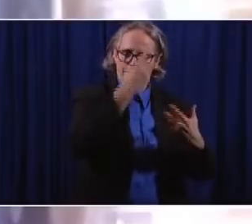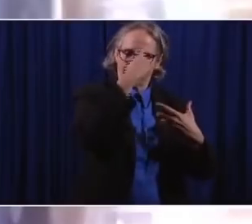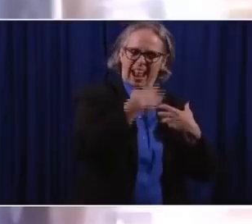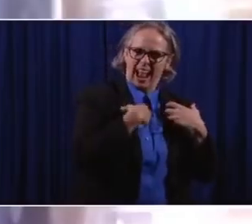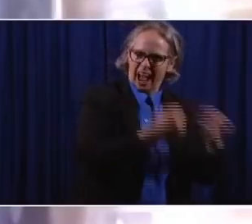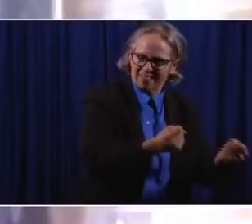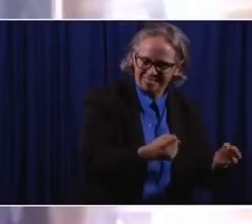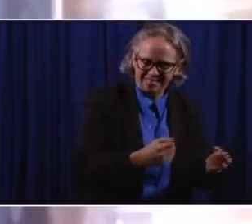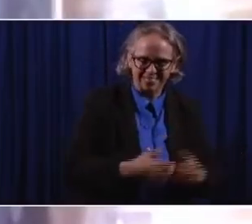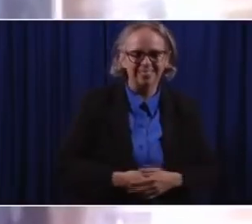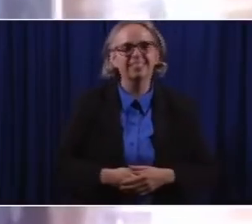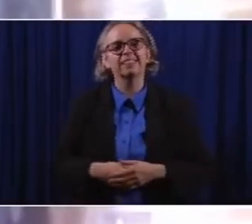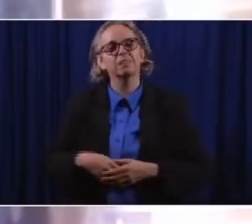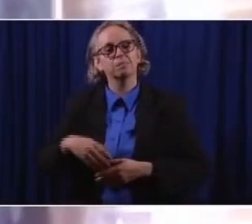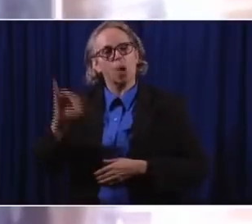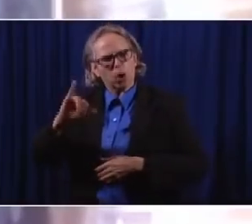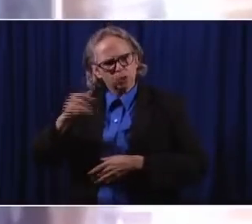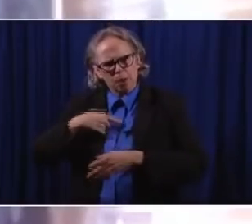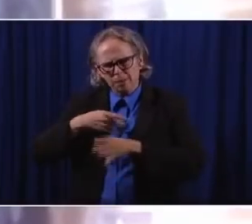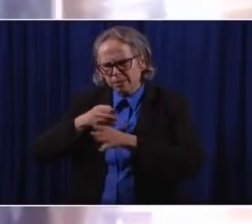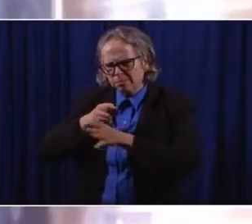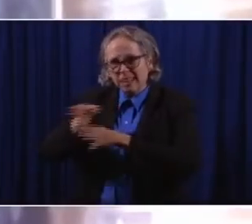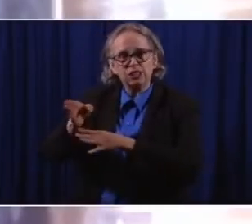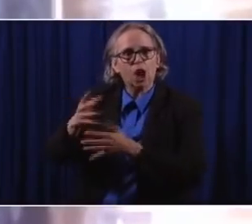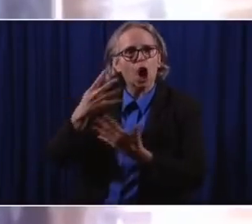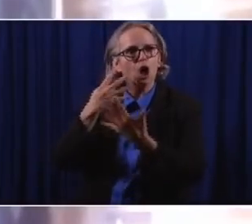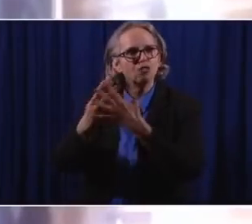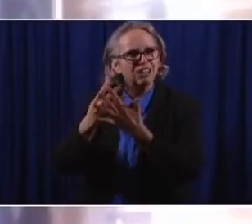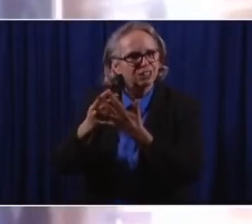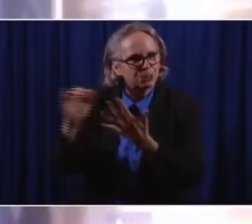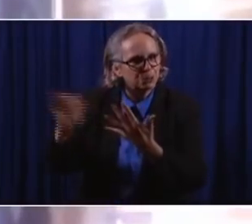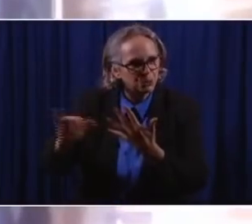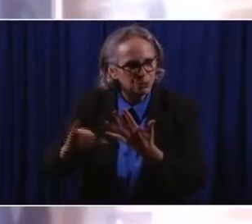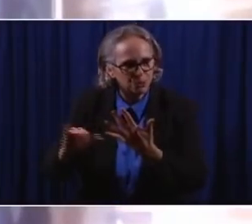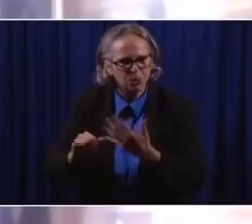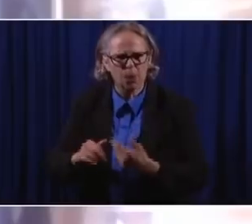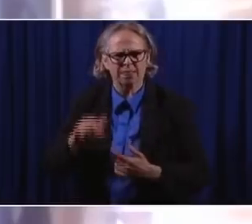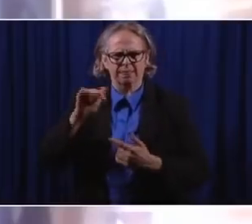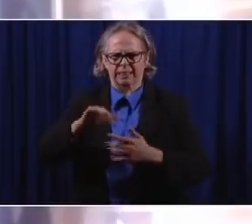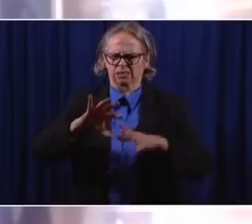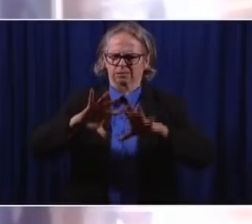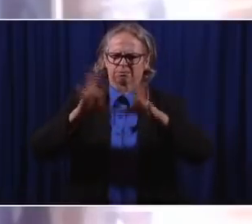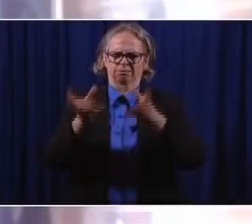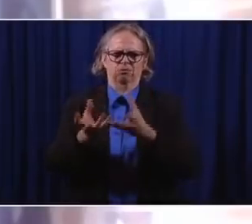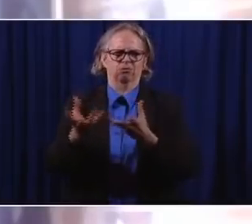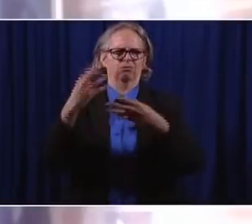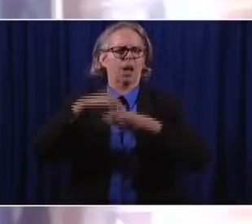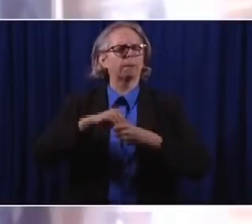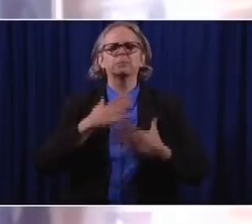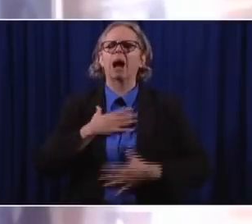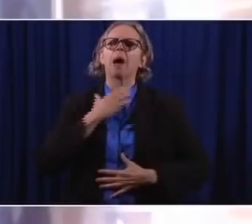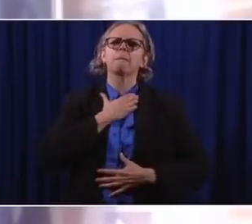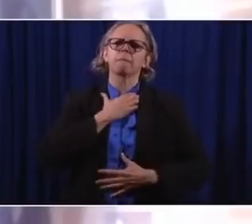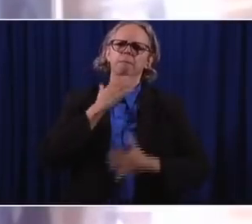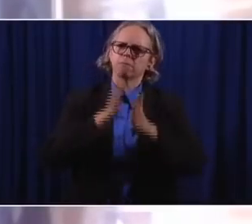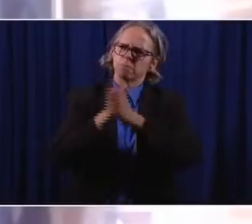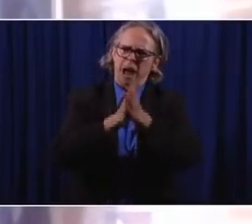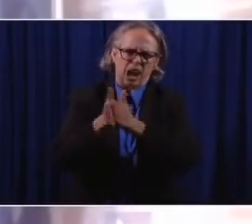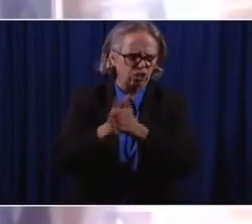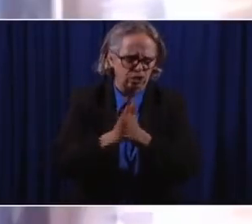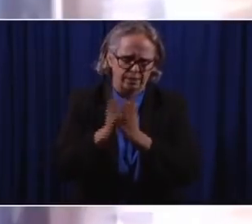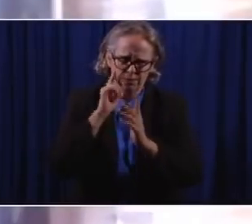And this job is my absolute passion. I tell every single person I meet that this is the best job on the